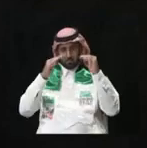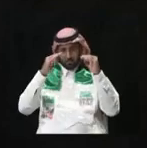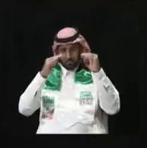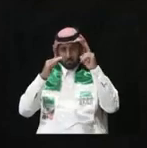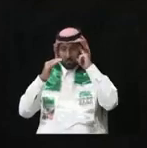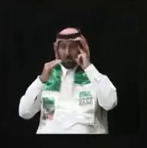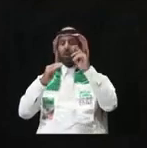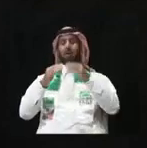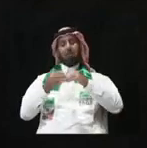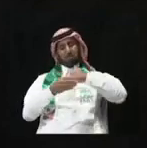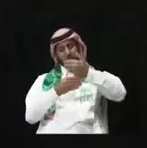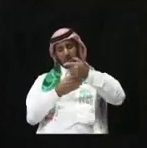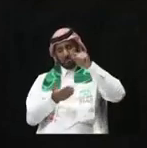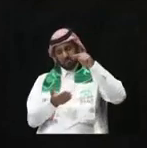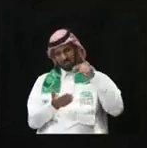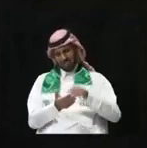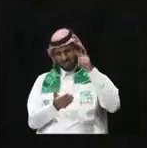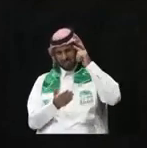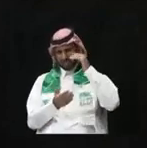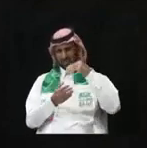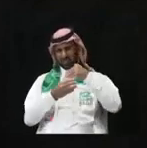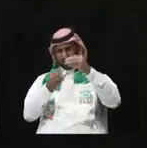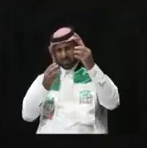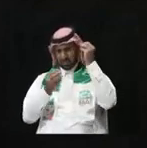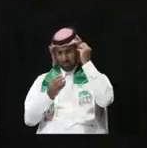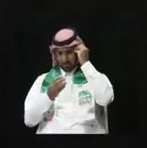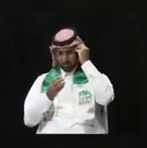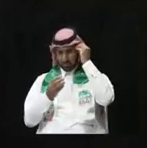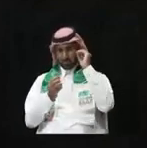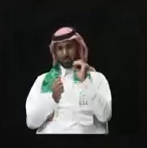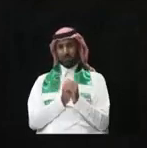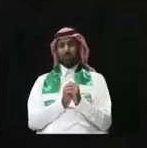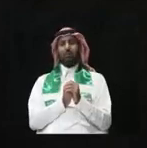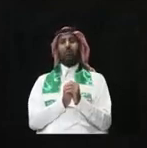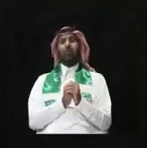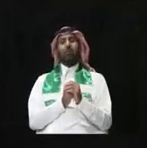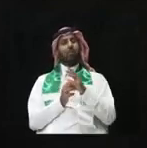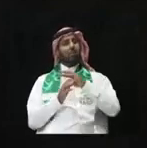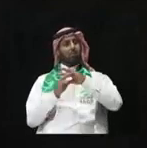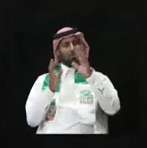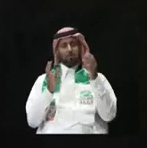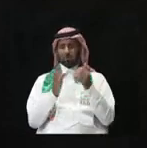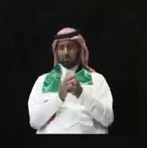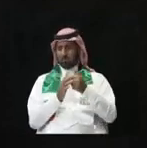click. Number 2, advantages. What is